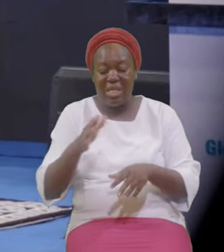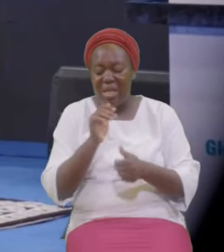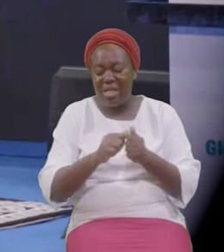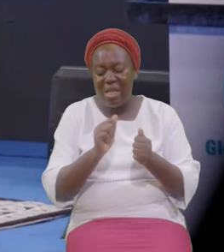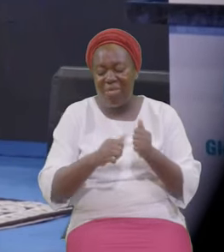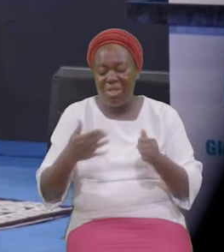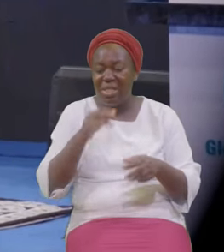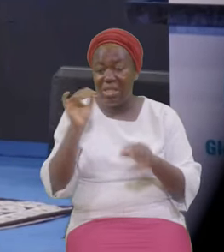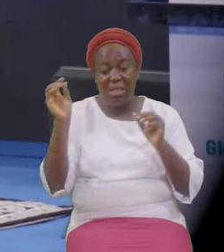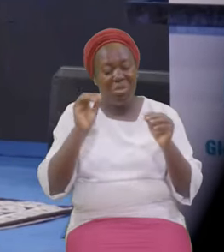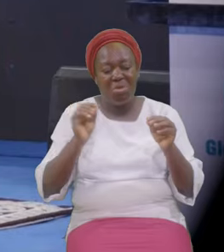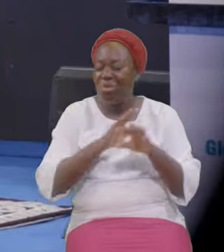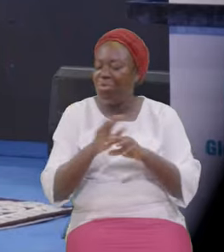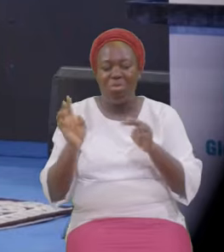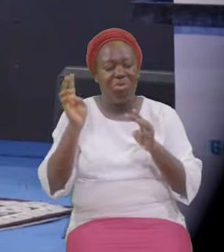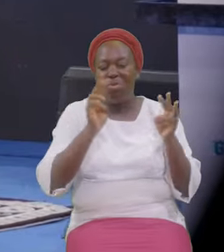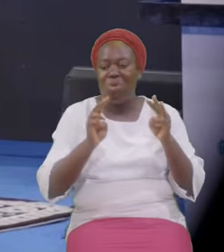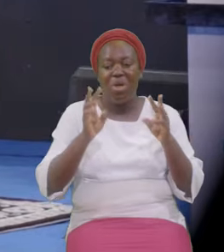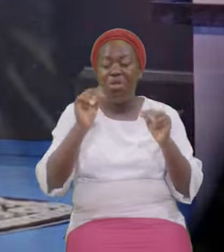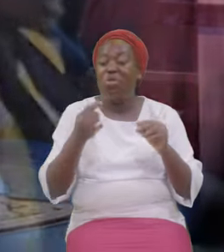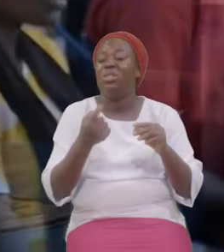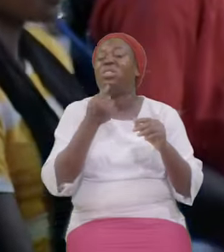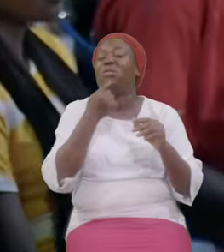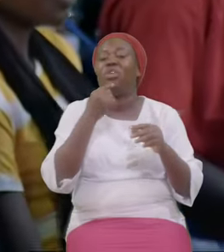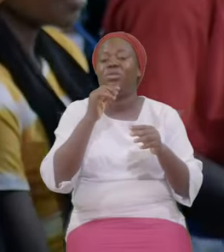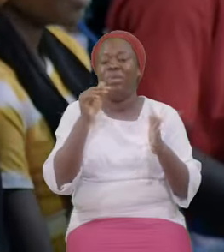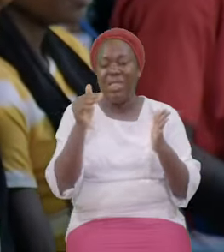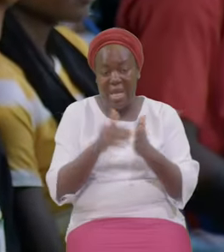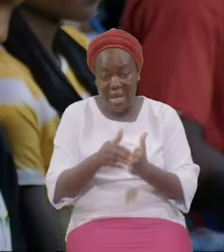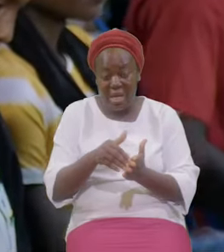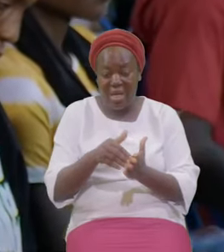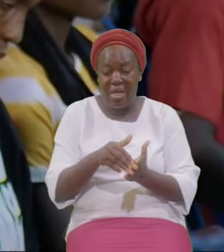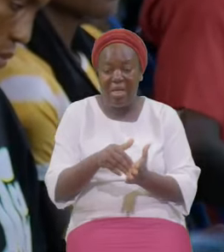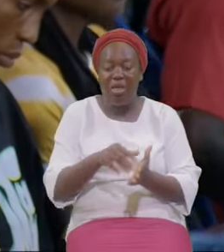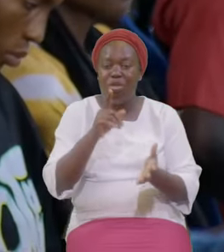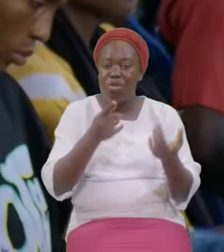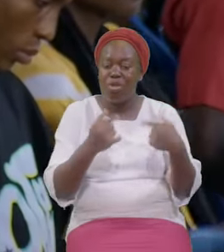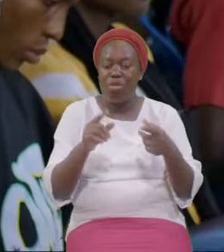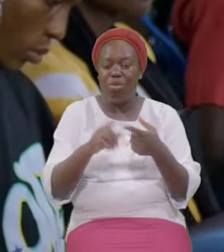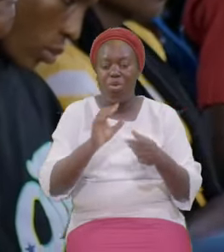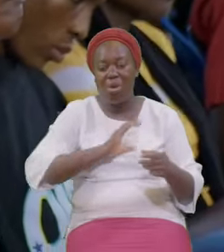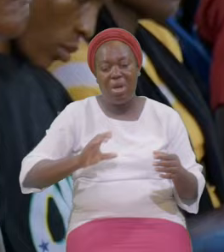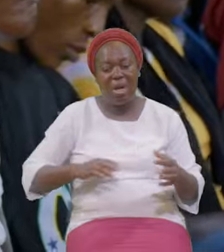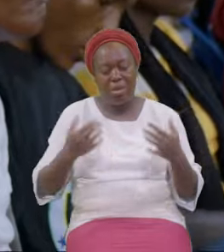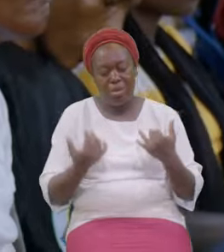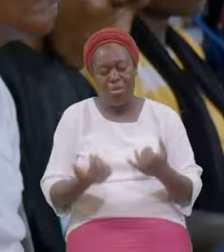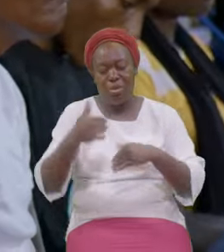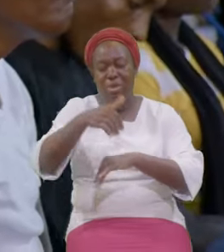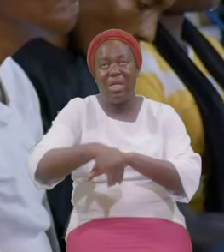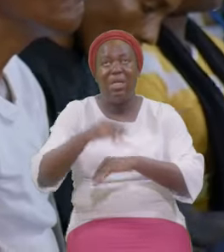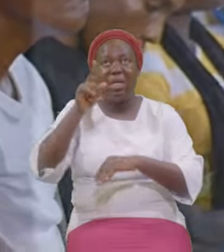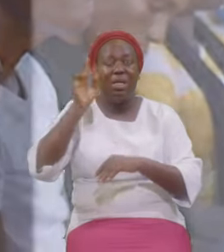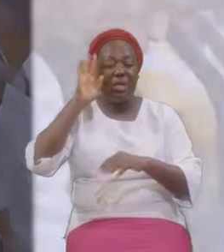no disappointment anymore. You come to Christ tonight, He will save, He will